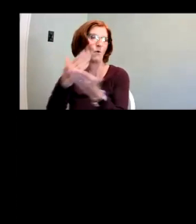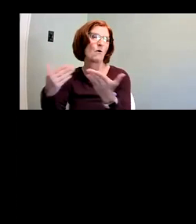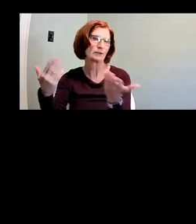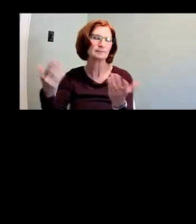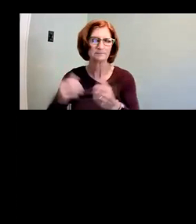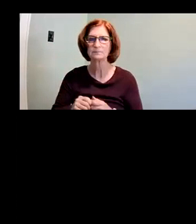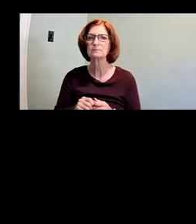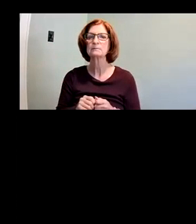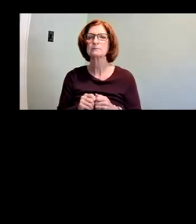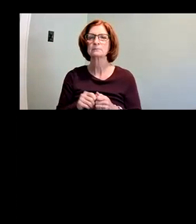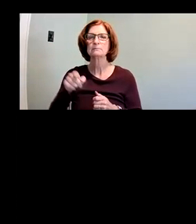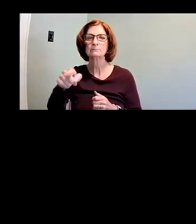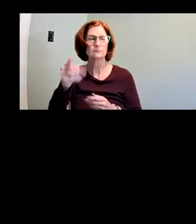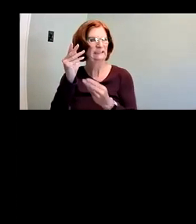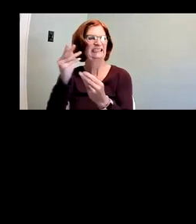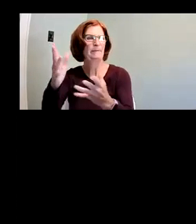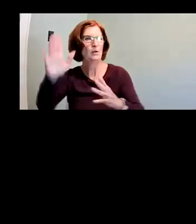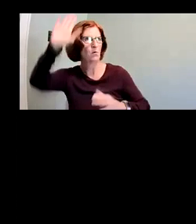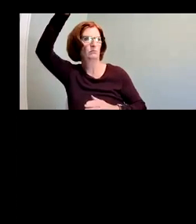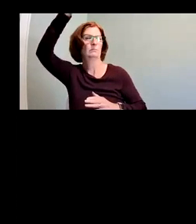They can raise their hands. Okay.